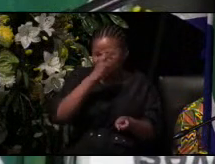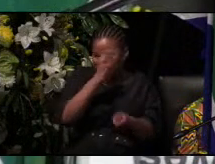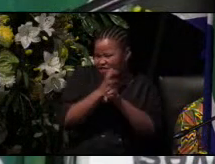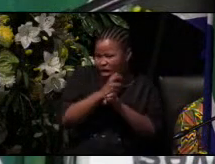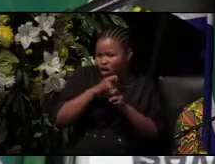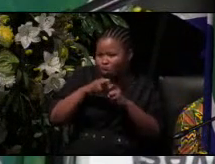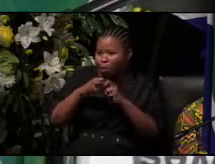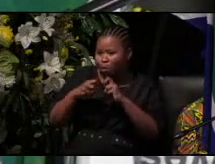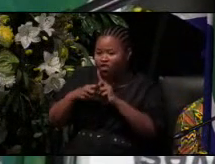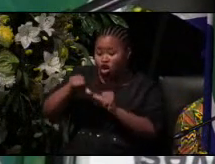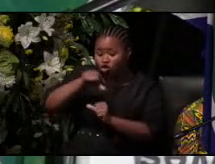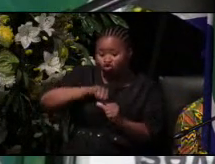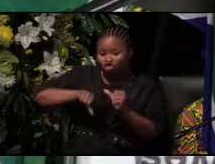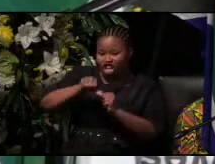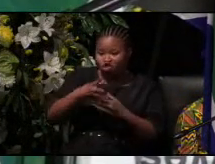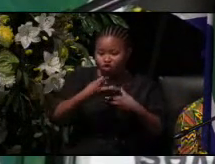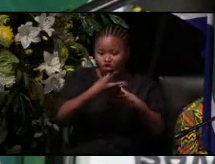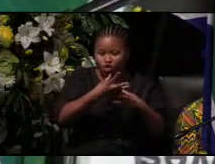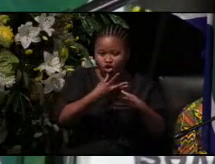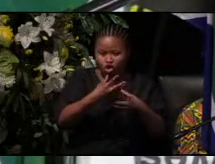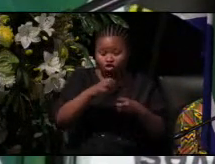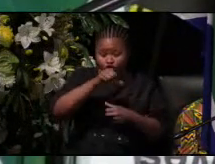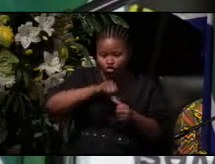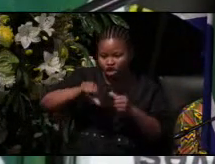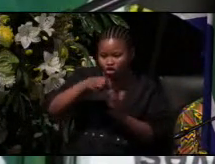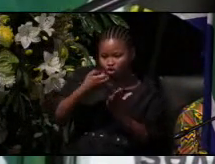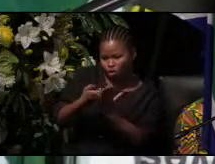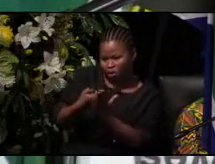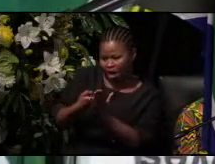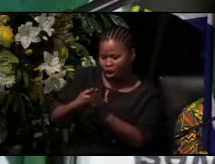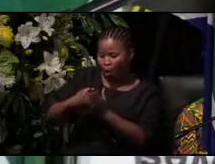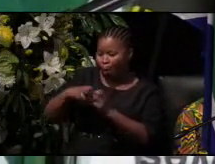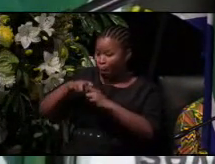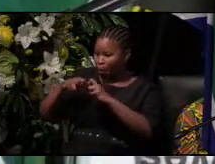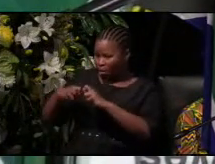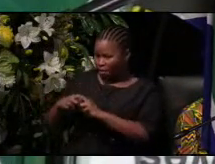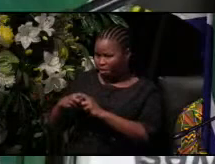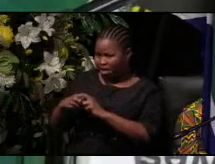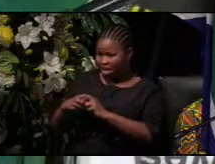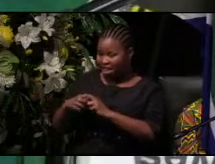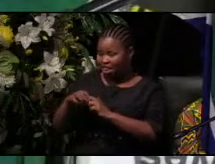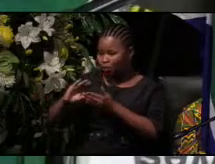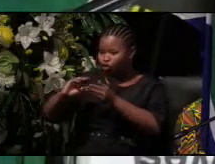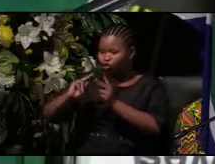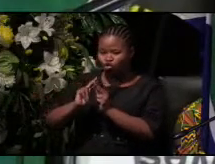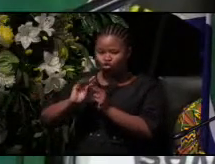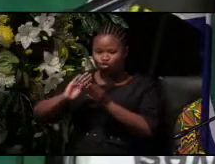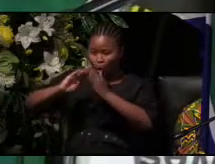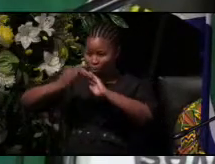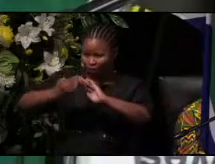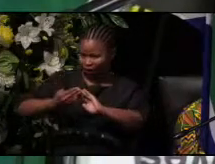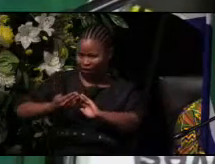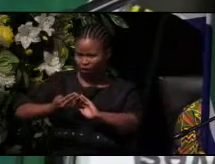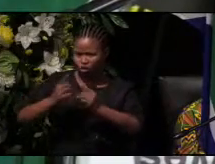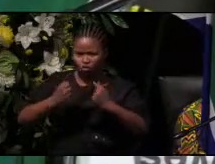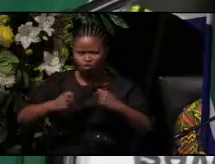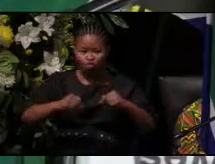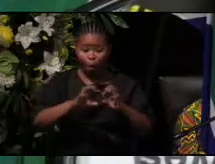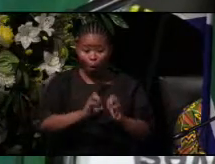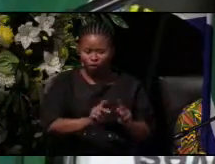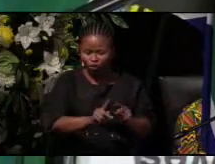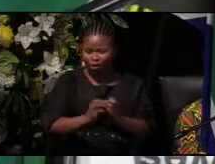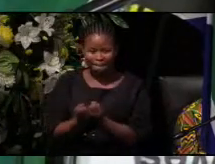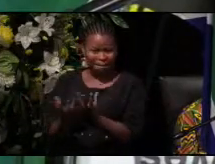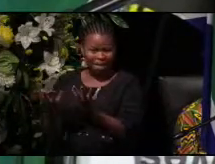problems social economic problems that confront our society so there are many opportunities and we